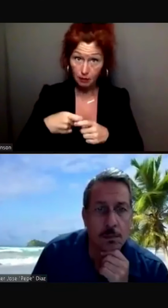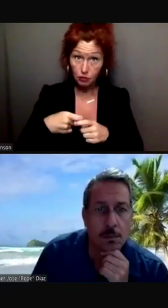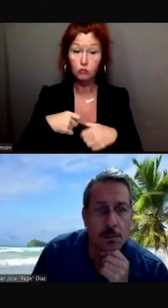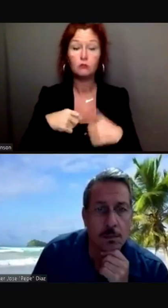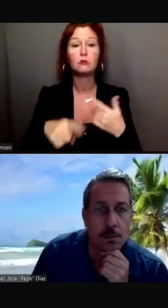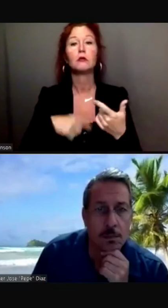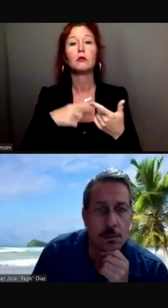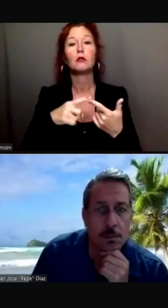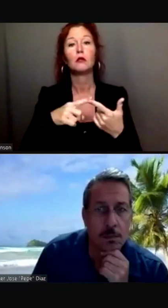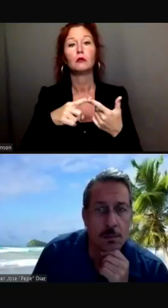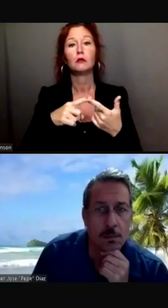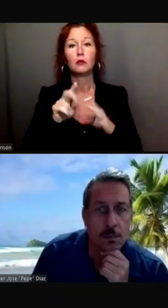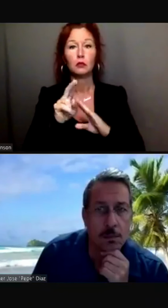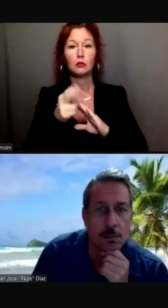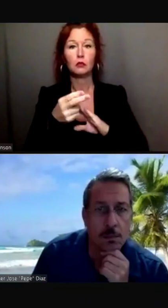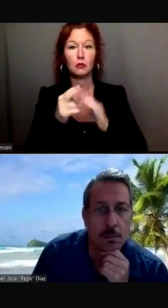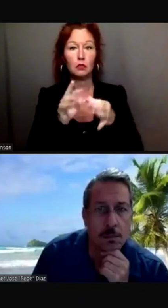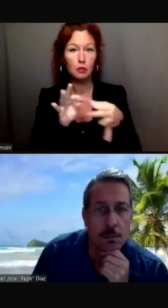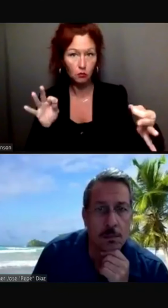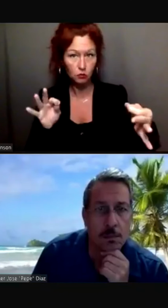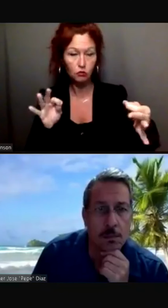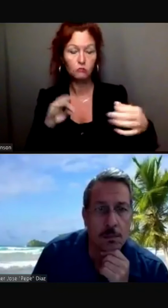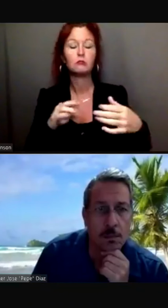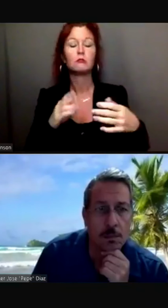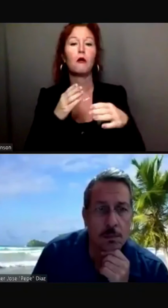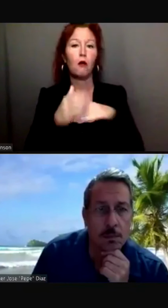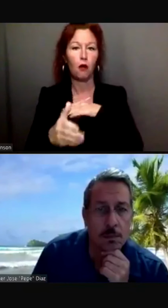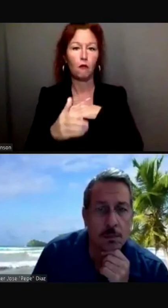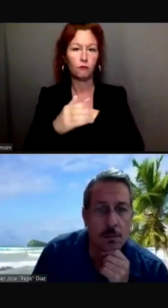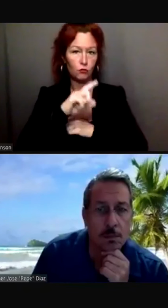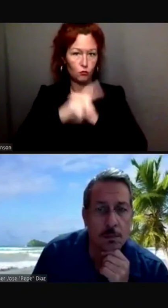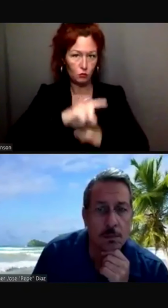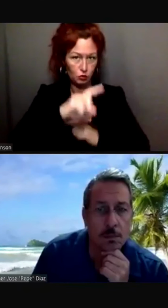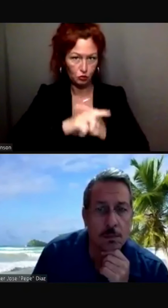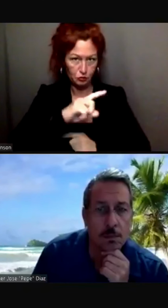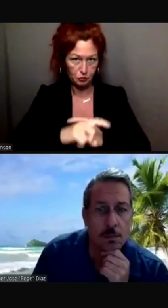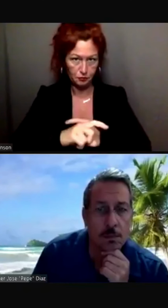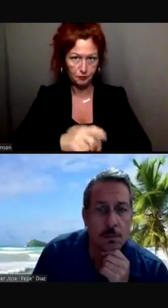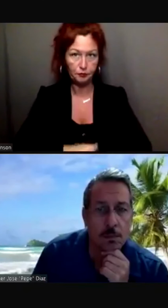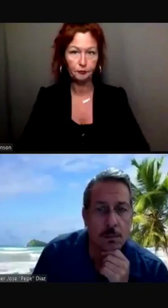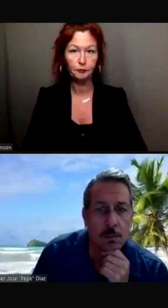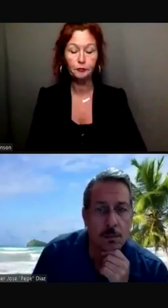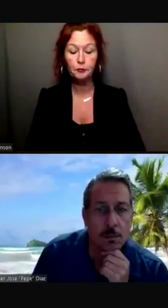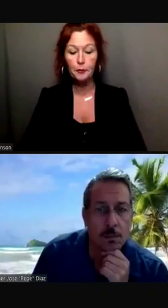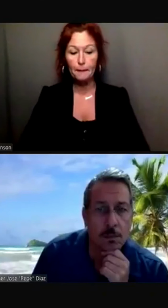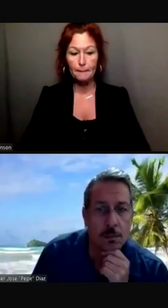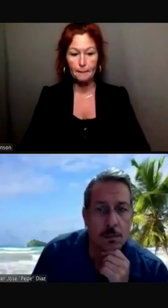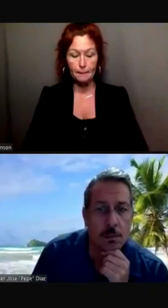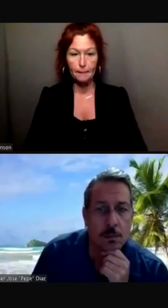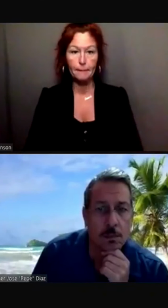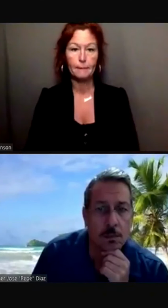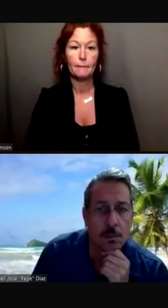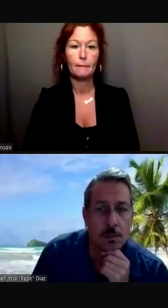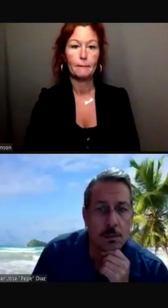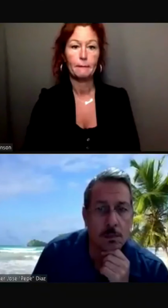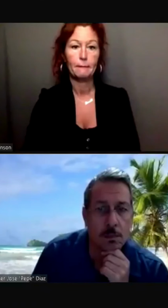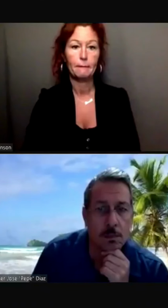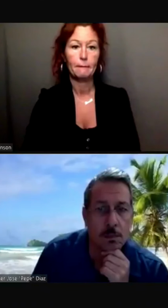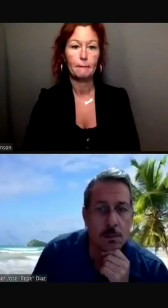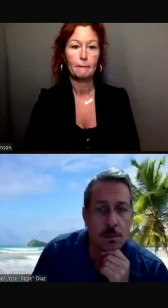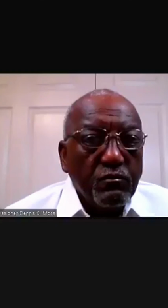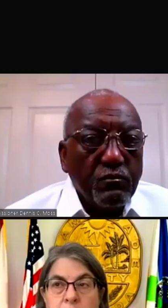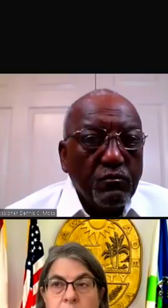questions. Buenos días a todos. Estoy aquí en el Centro de Operaciones de Emergencia en Doral para darles la última información sobre el